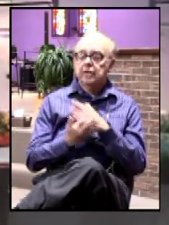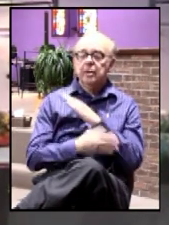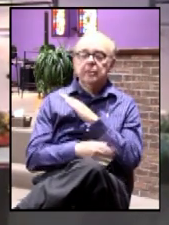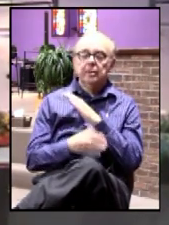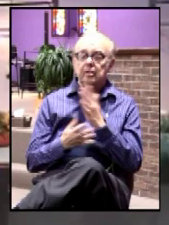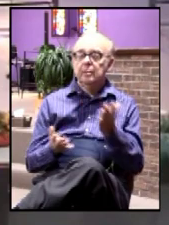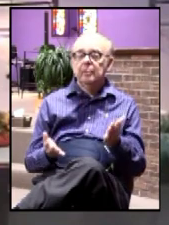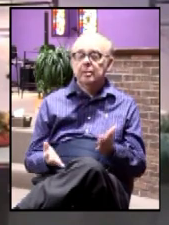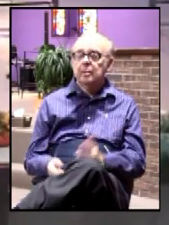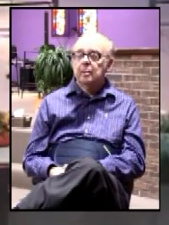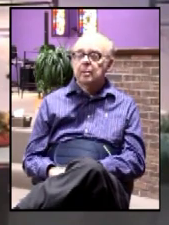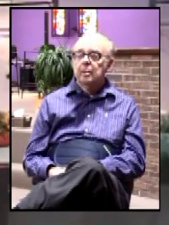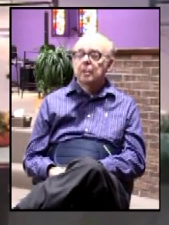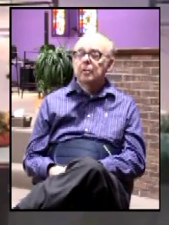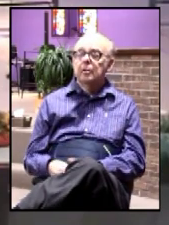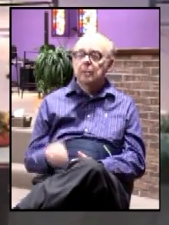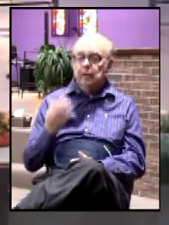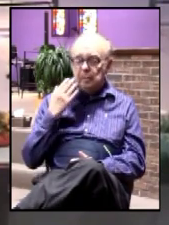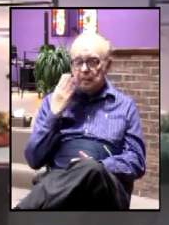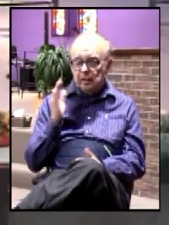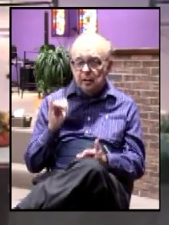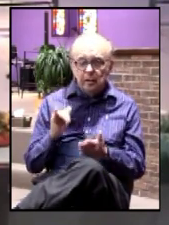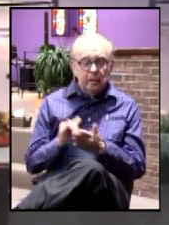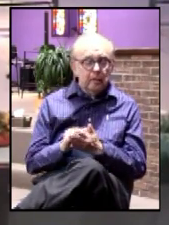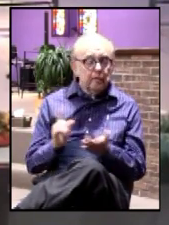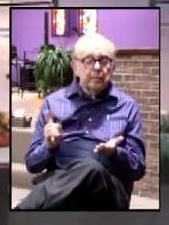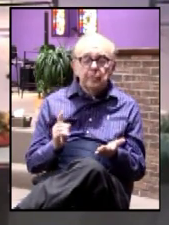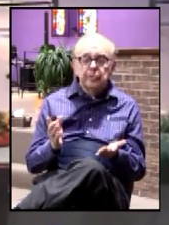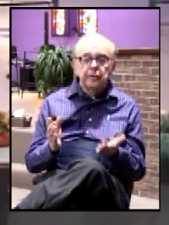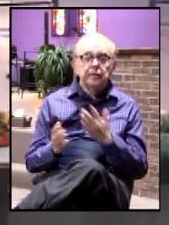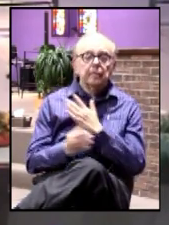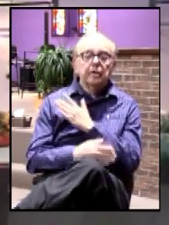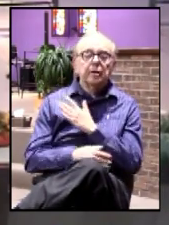Arabia or Bangladesh or wherever. I don't know where they're from.